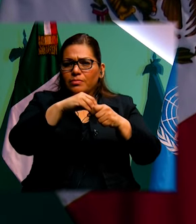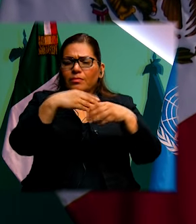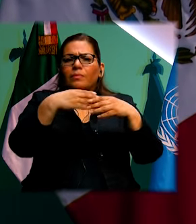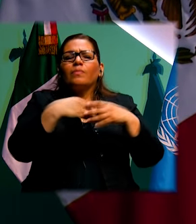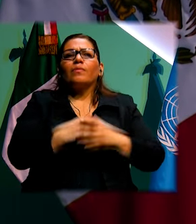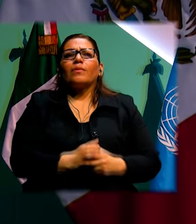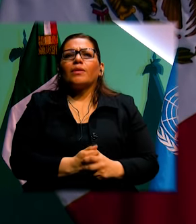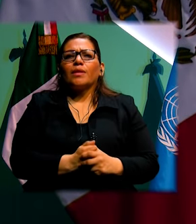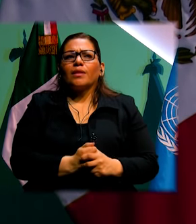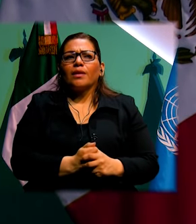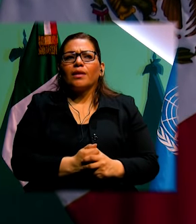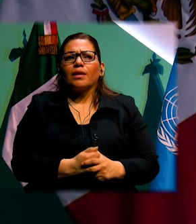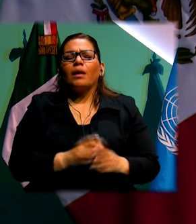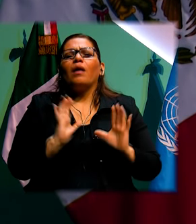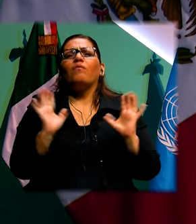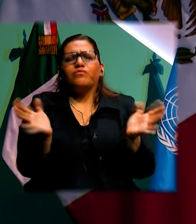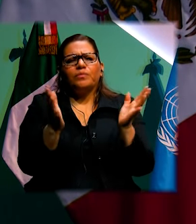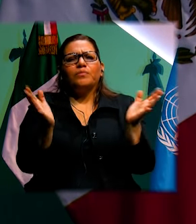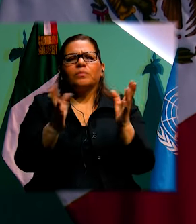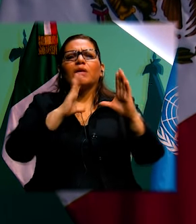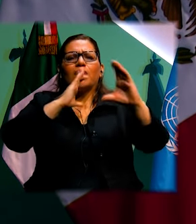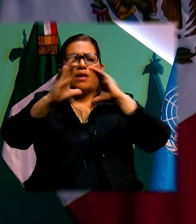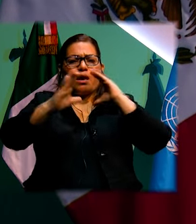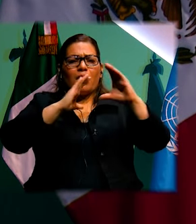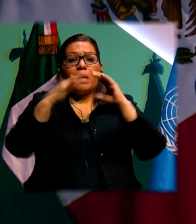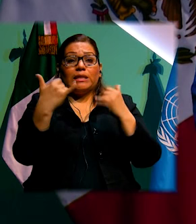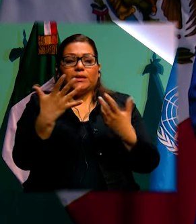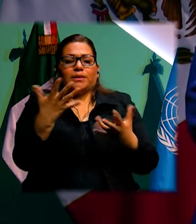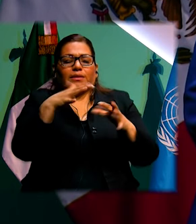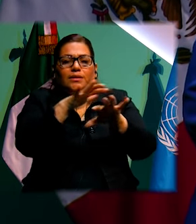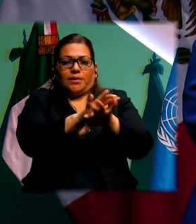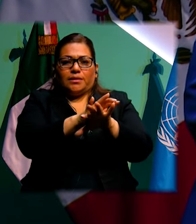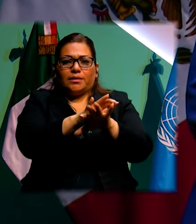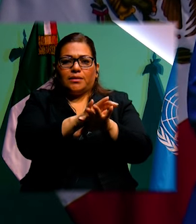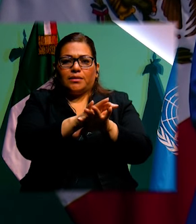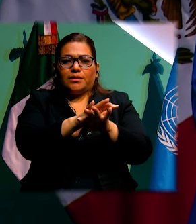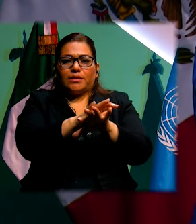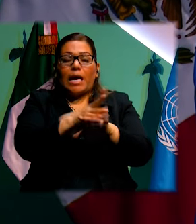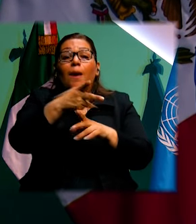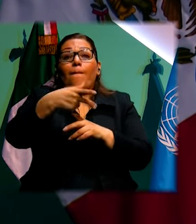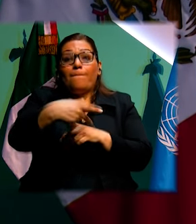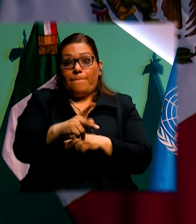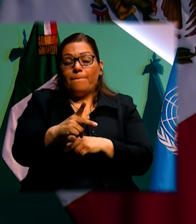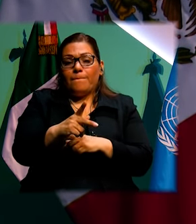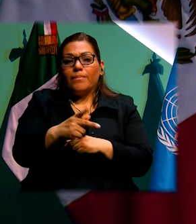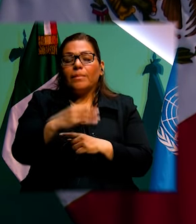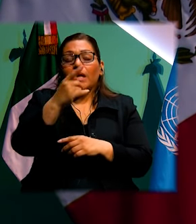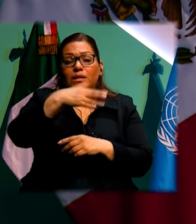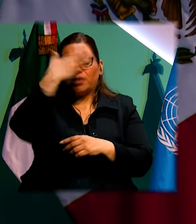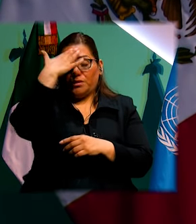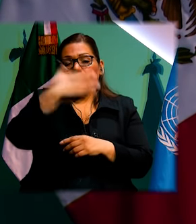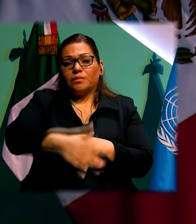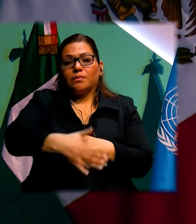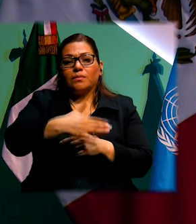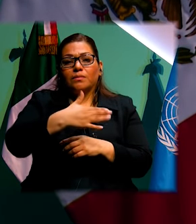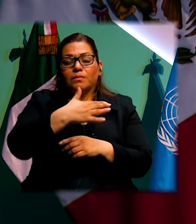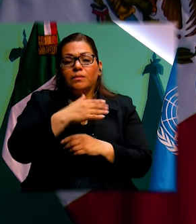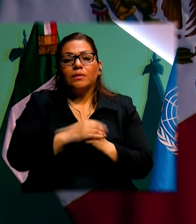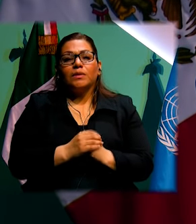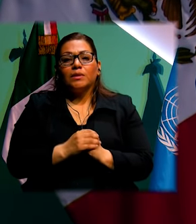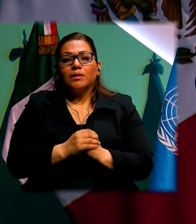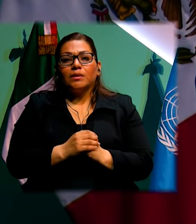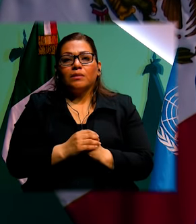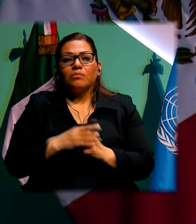communication, and collaboration. But we know that the winds of change are